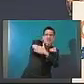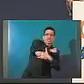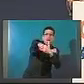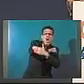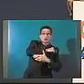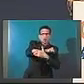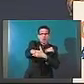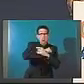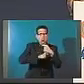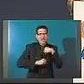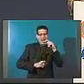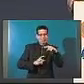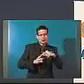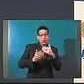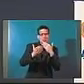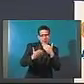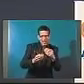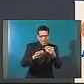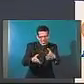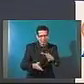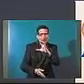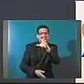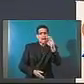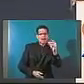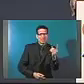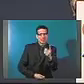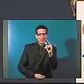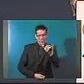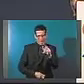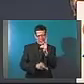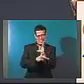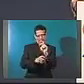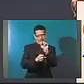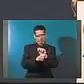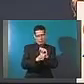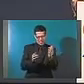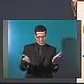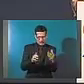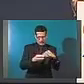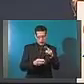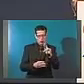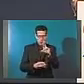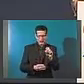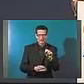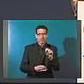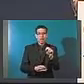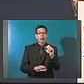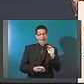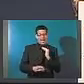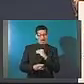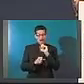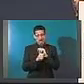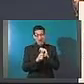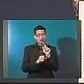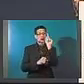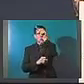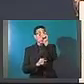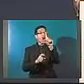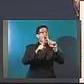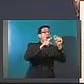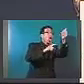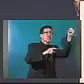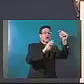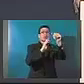We have to reward corporations who keep the jobs right here. Outsourcing our jobs is wrong even in